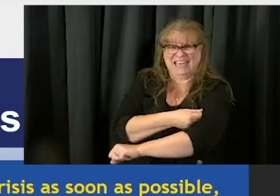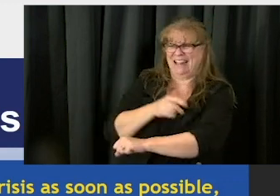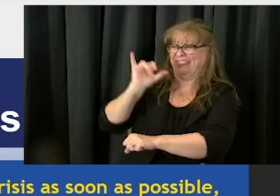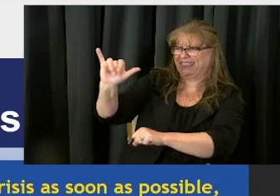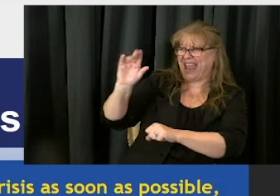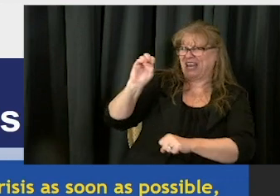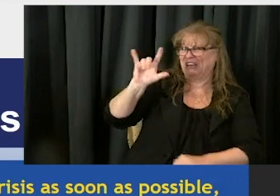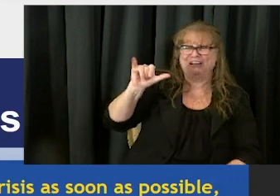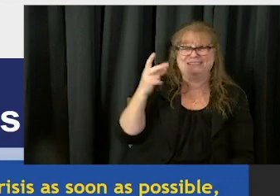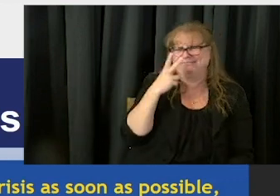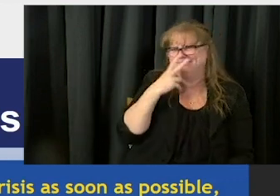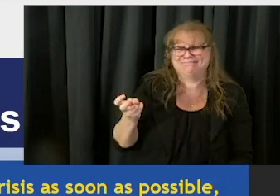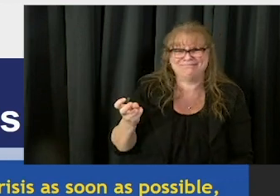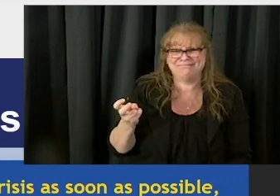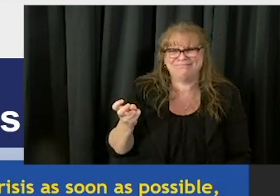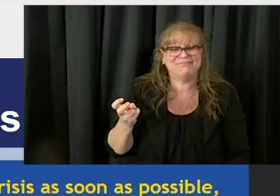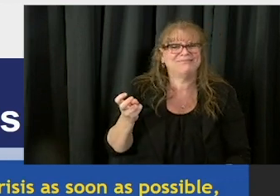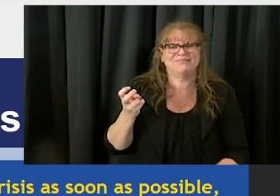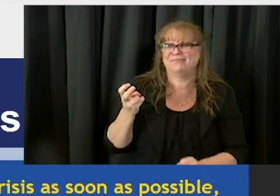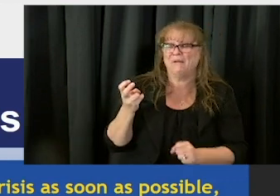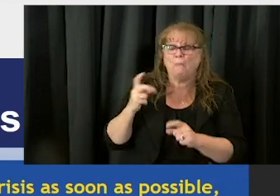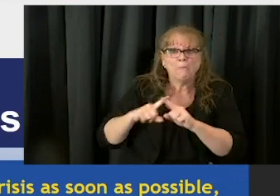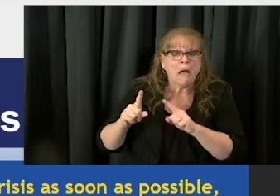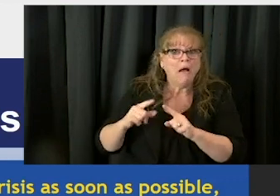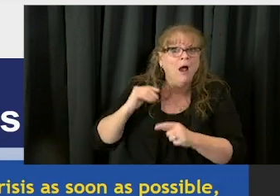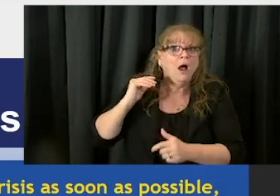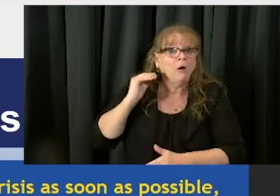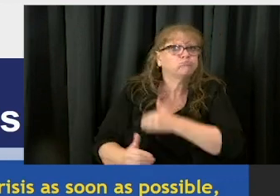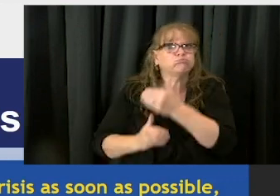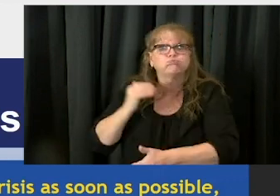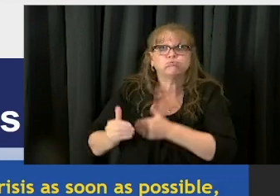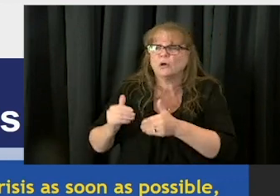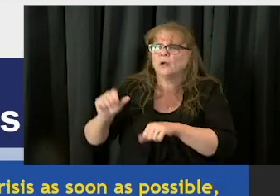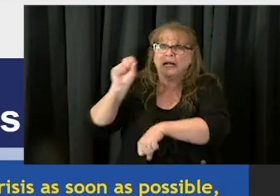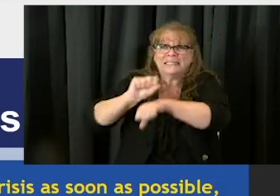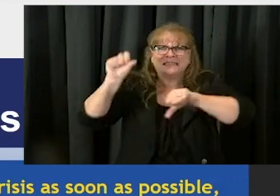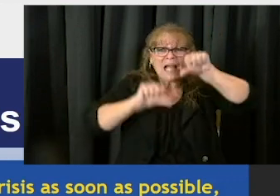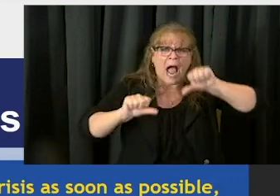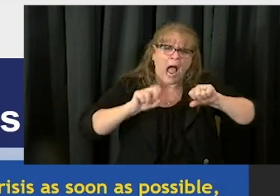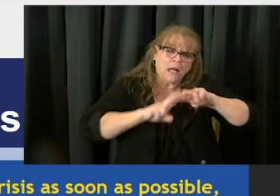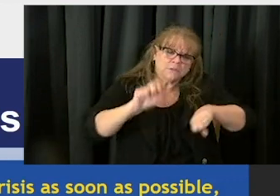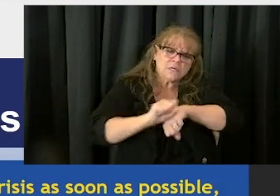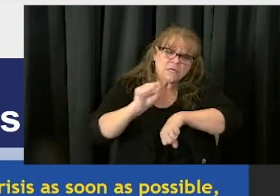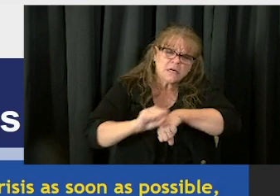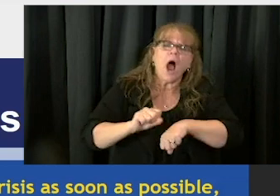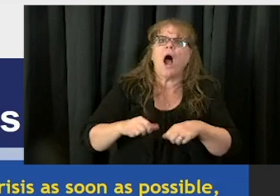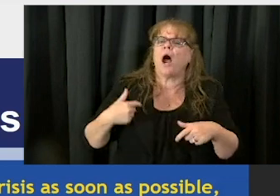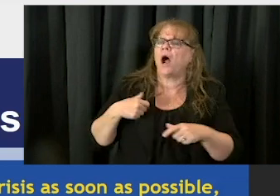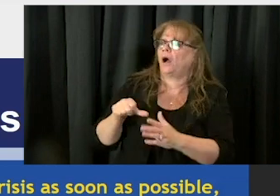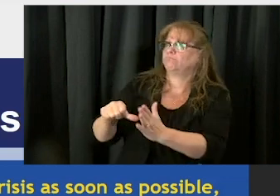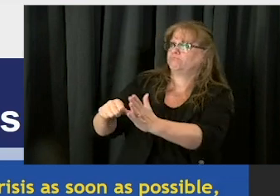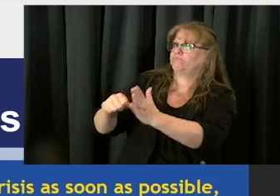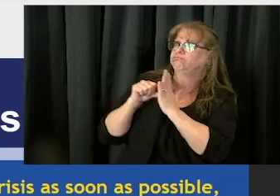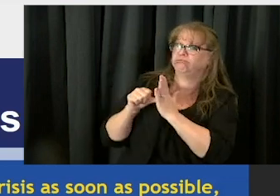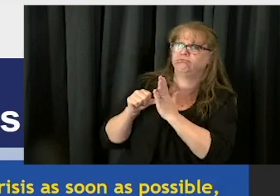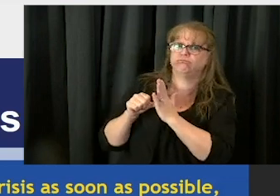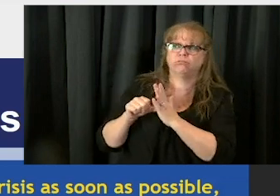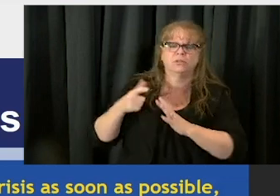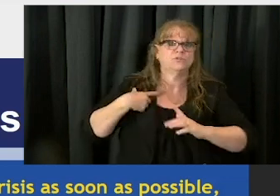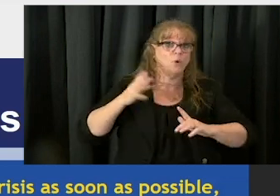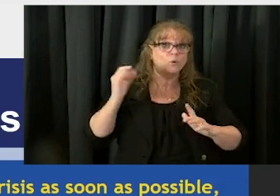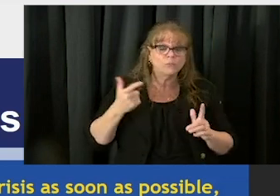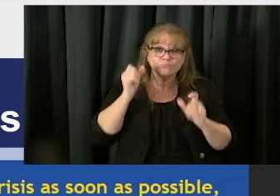for. So in order to achieve our goal of saving lives and ending the healthcare crisis as soon